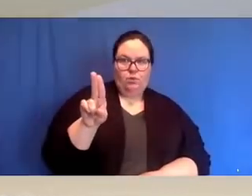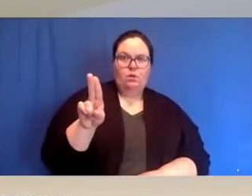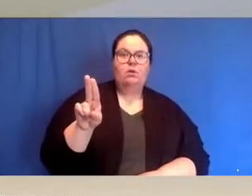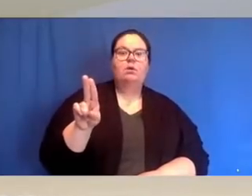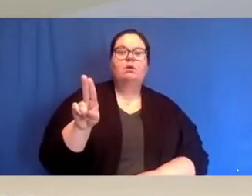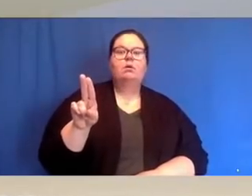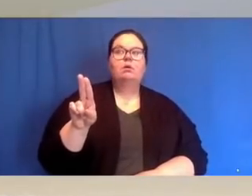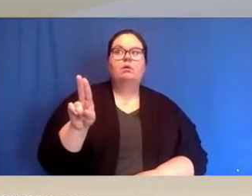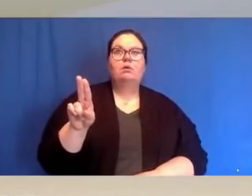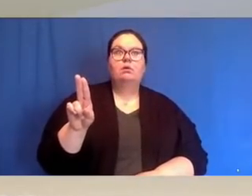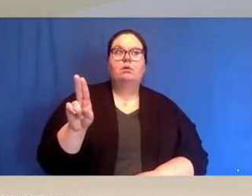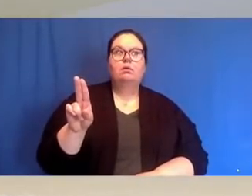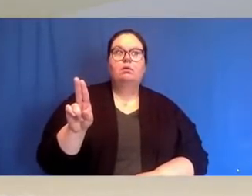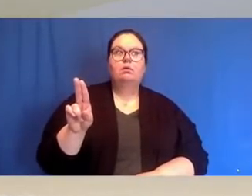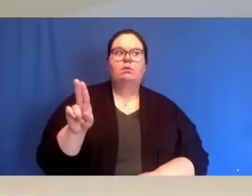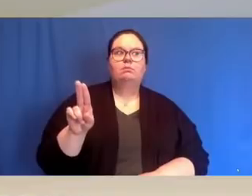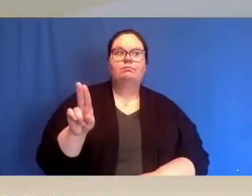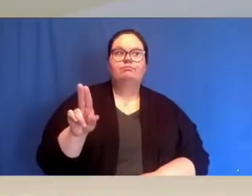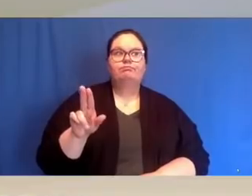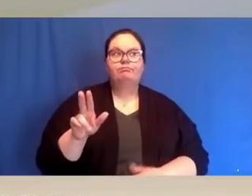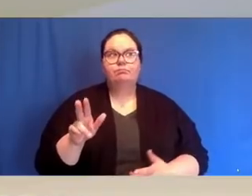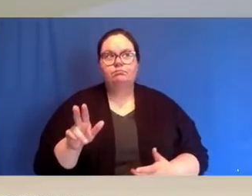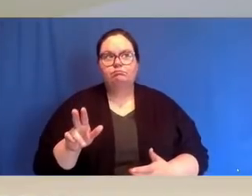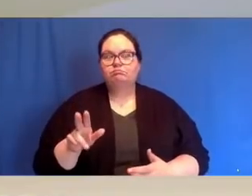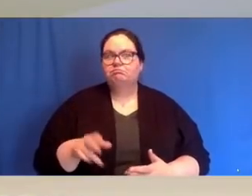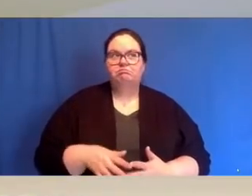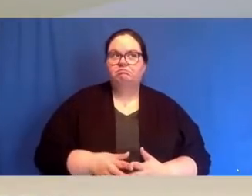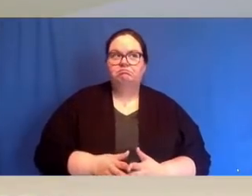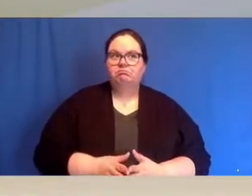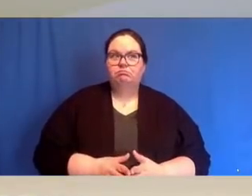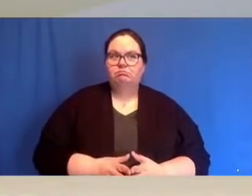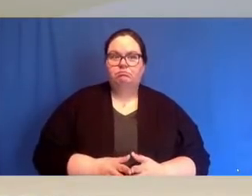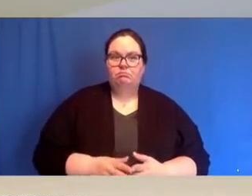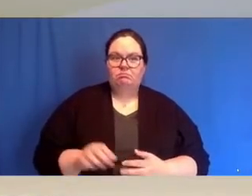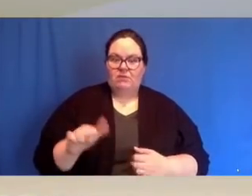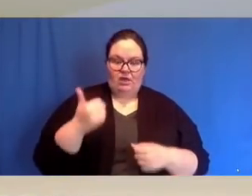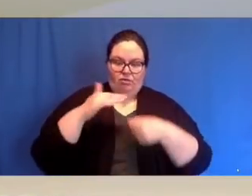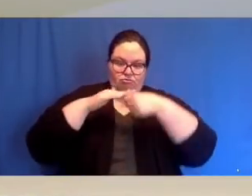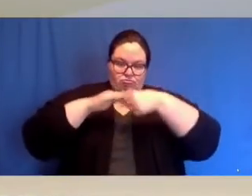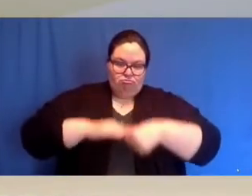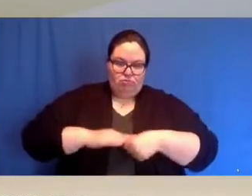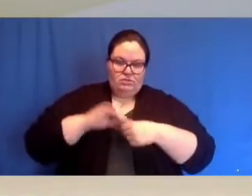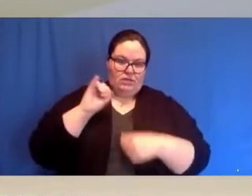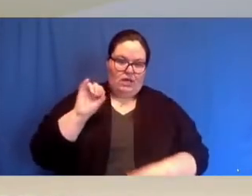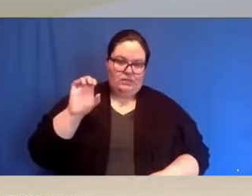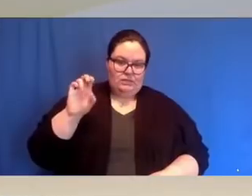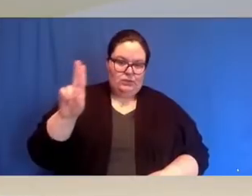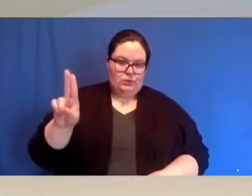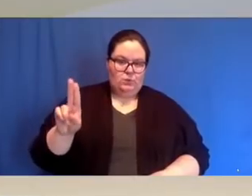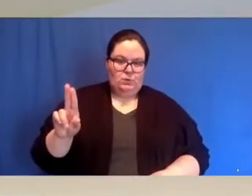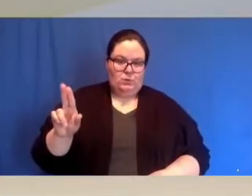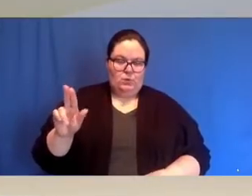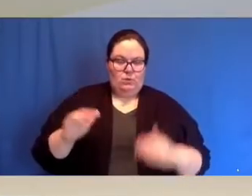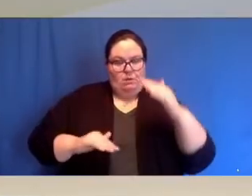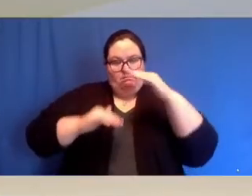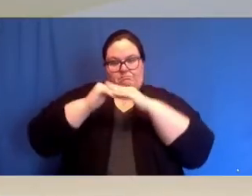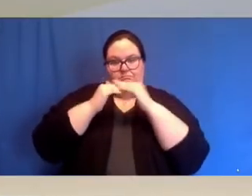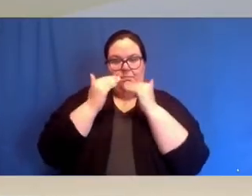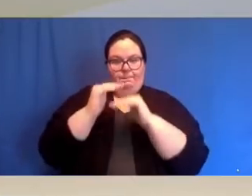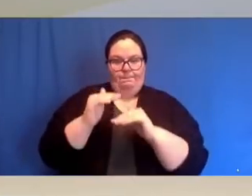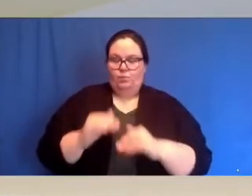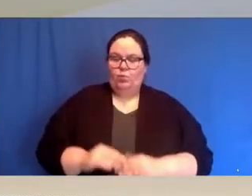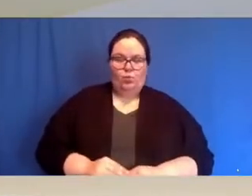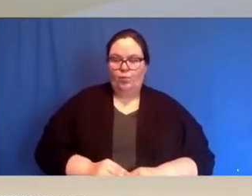terms of a hospital admission, but no other strain on the ICU capacity previously.